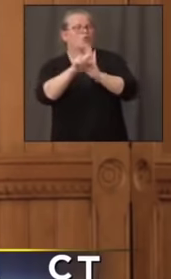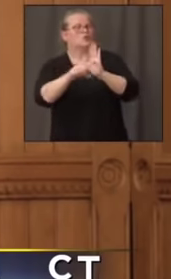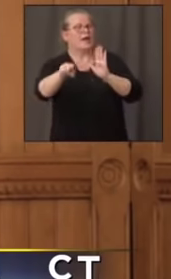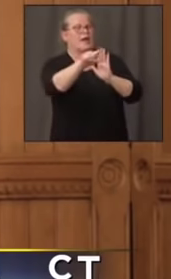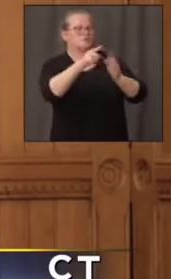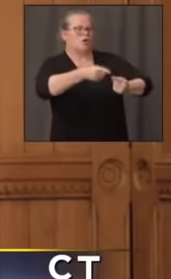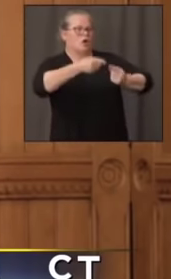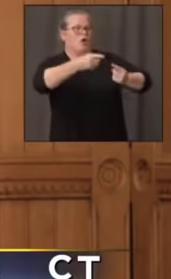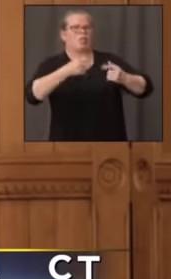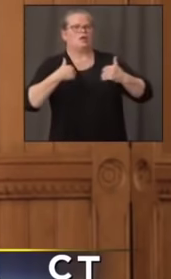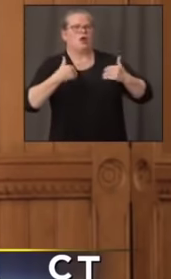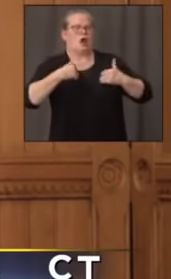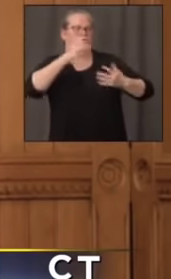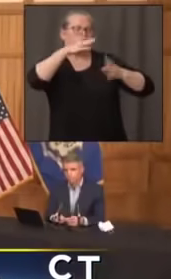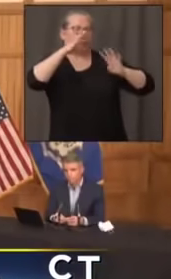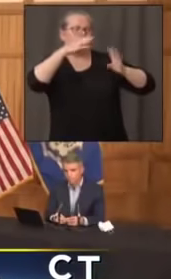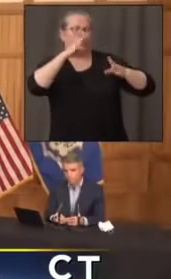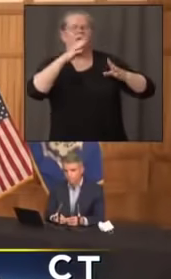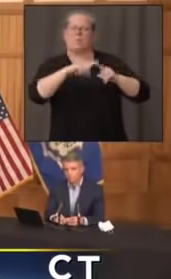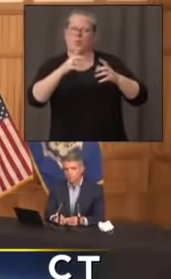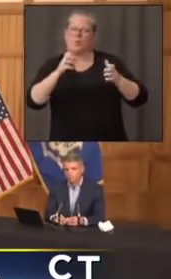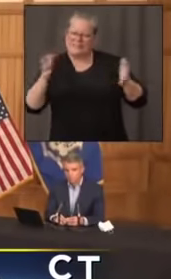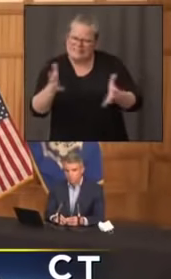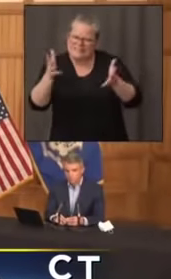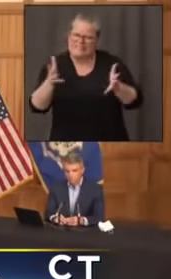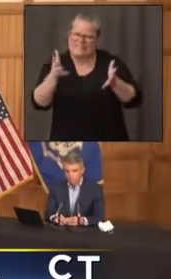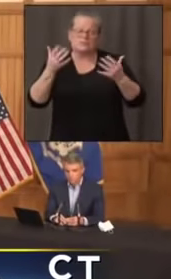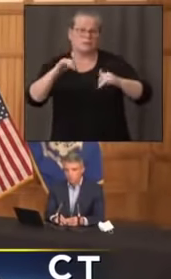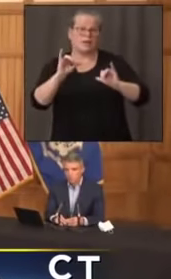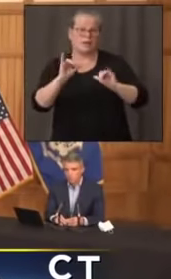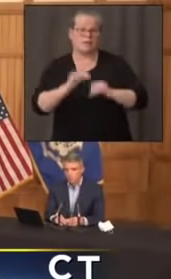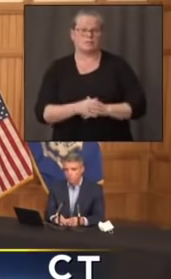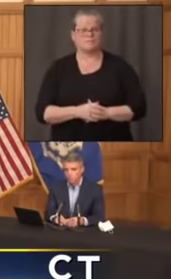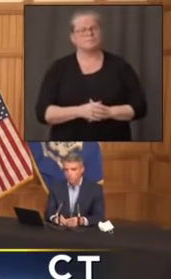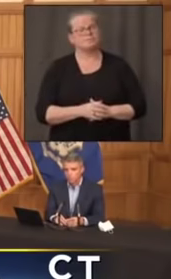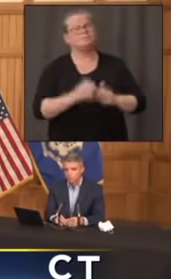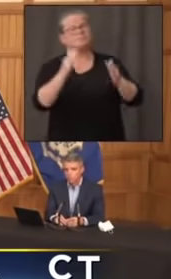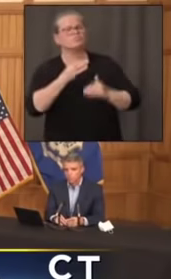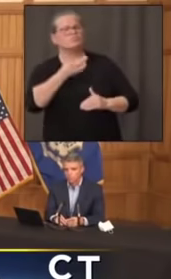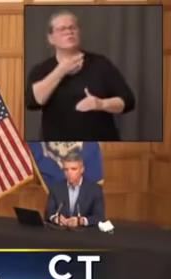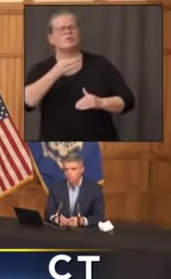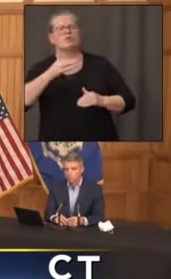Could the commissioner, the public health commissioner, also chime in?